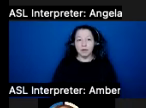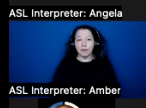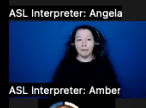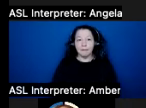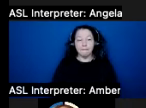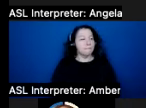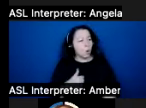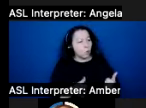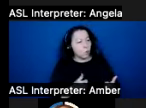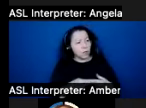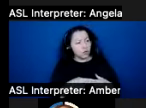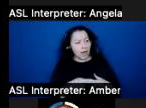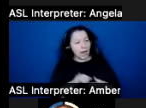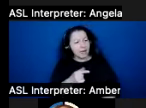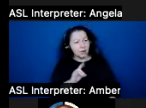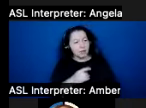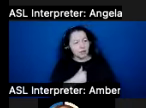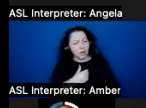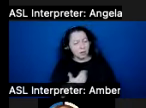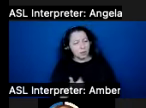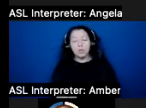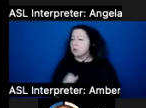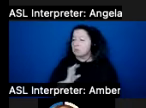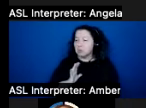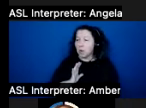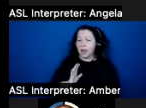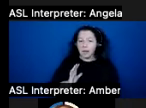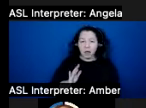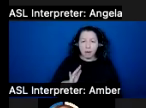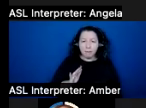Which slide, Ingrid, sorry. It's okay.